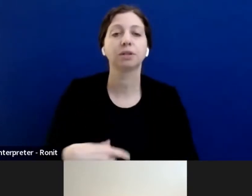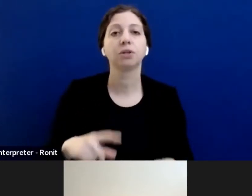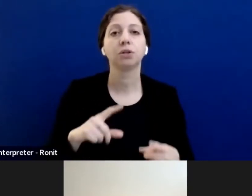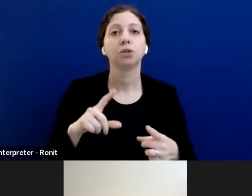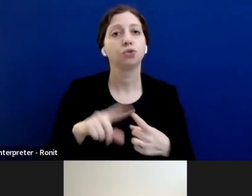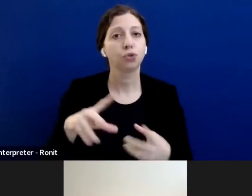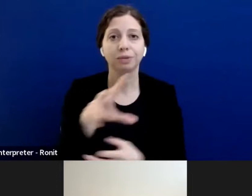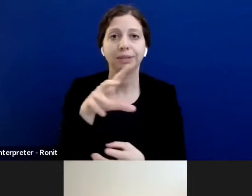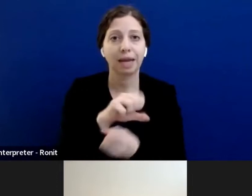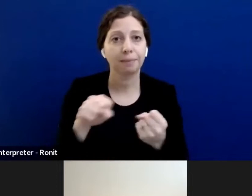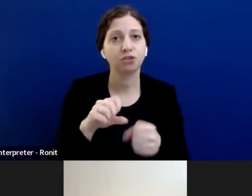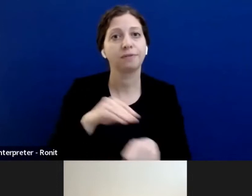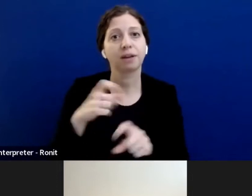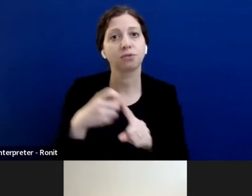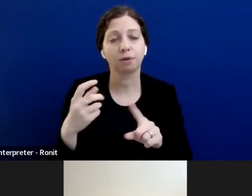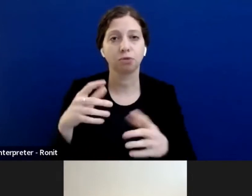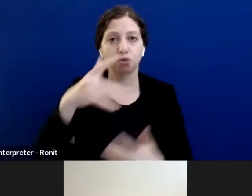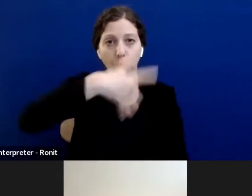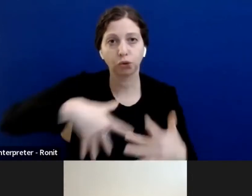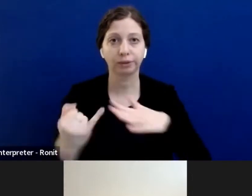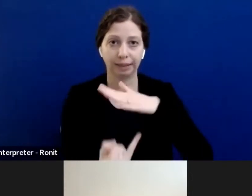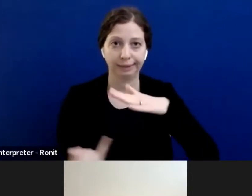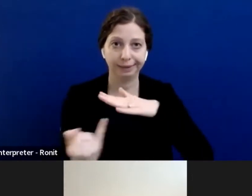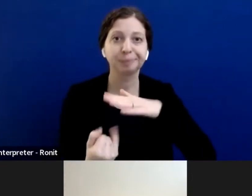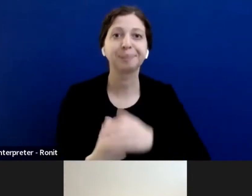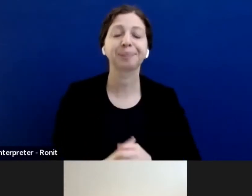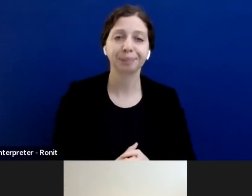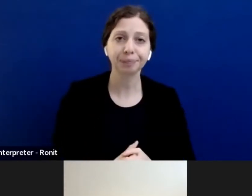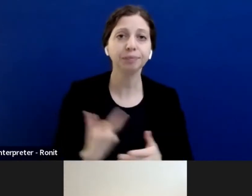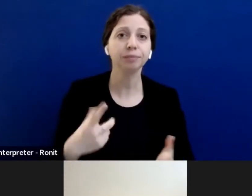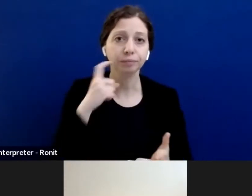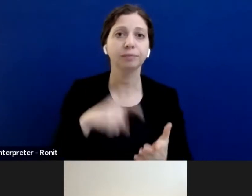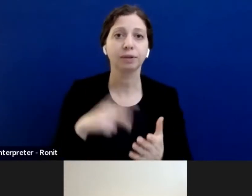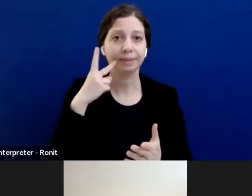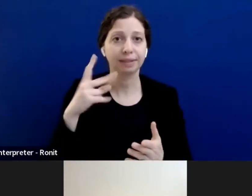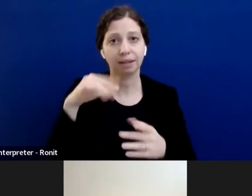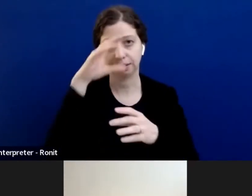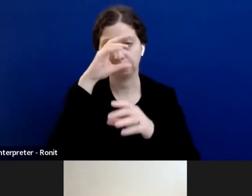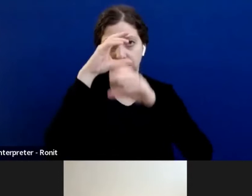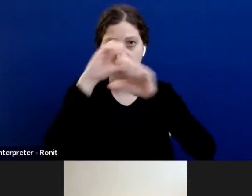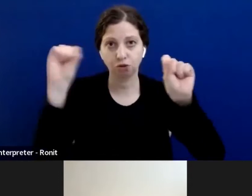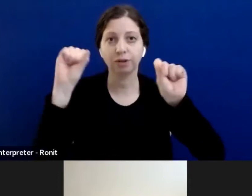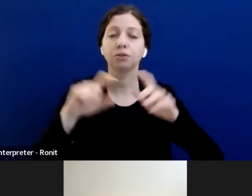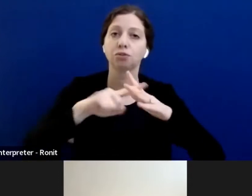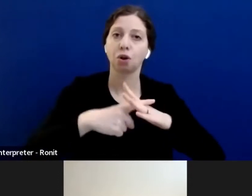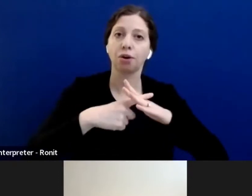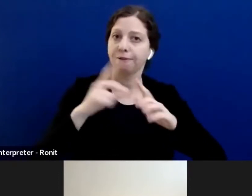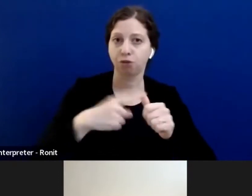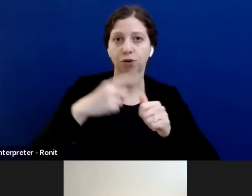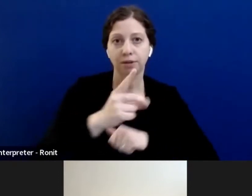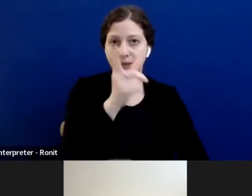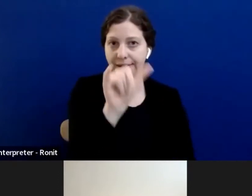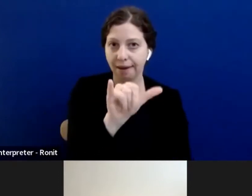damaging effects of social isolation. You've seen that the administration started on day one